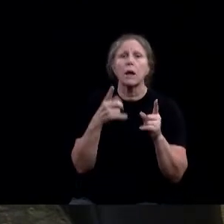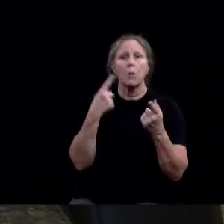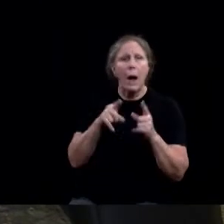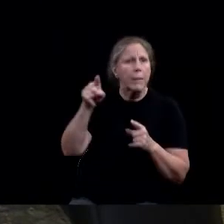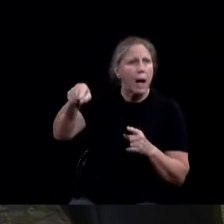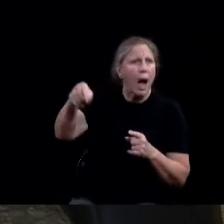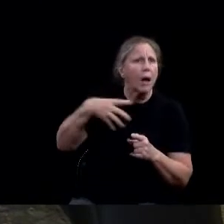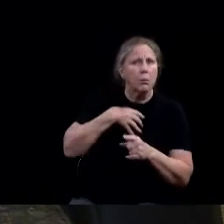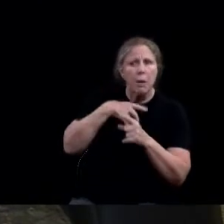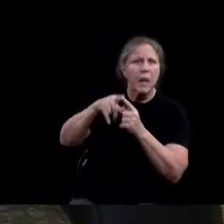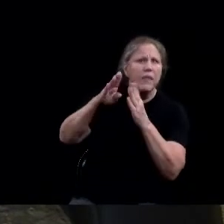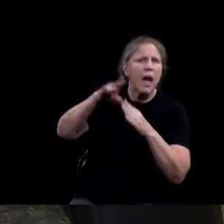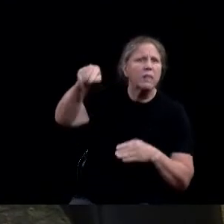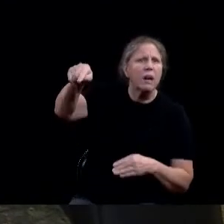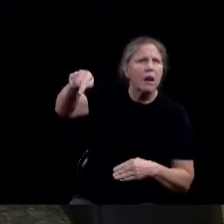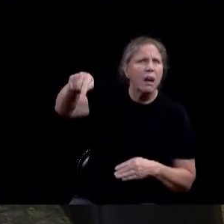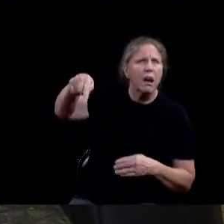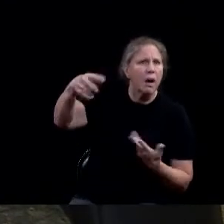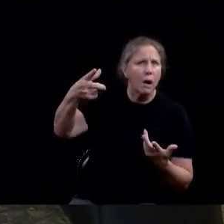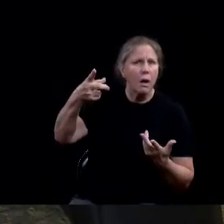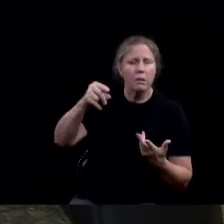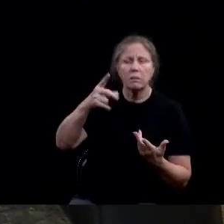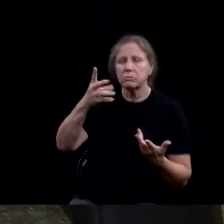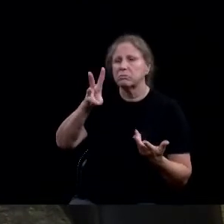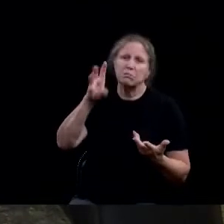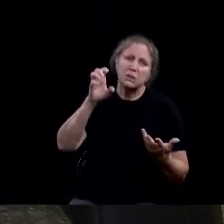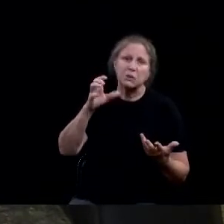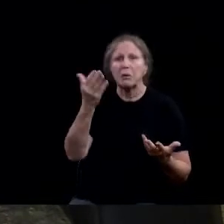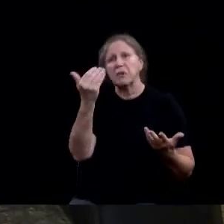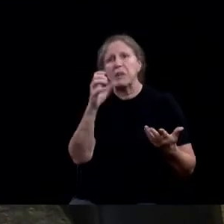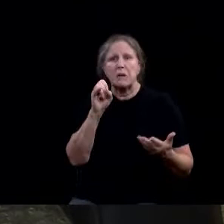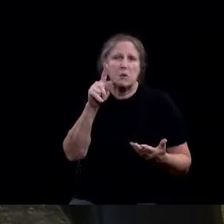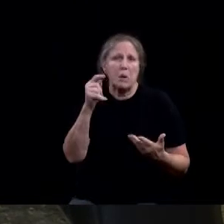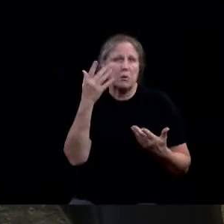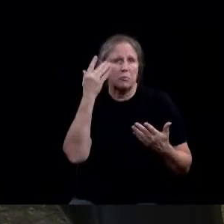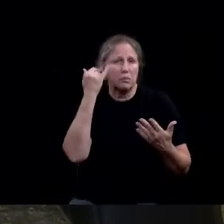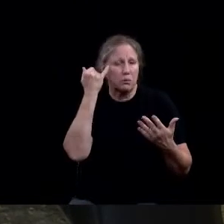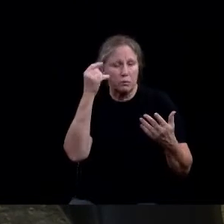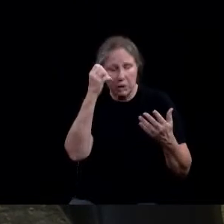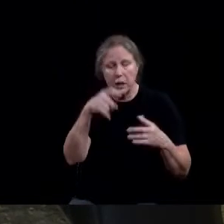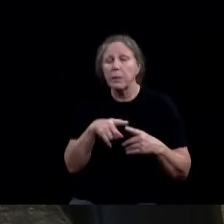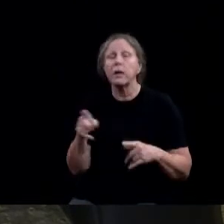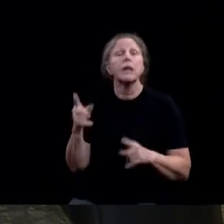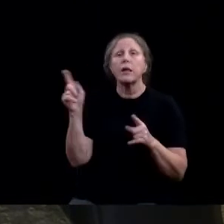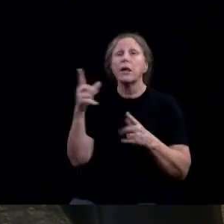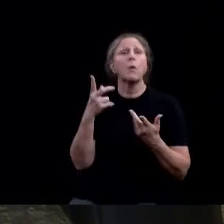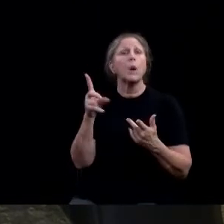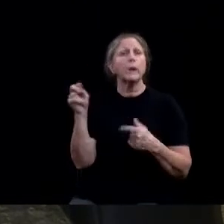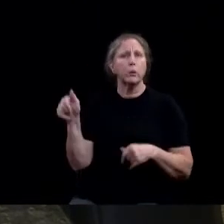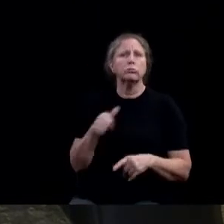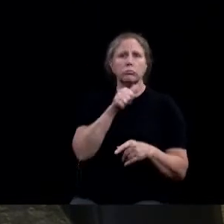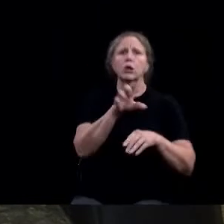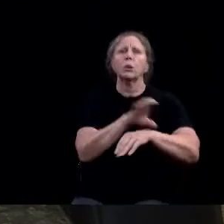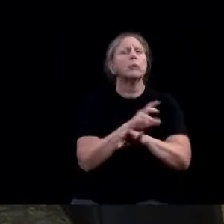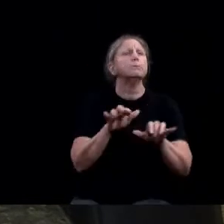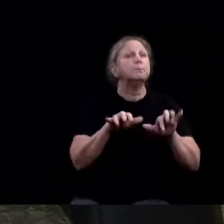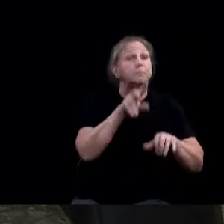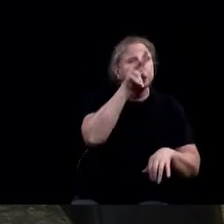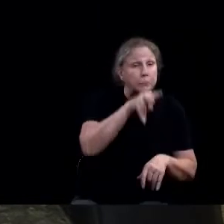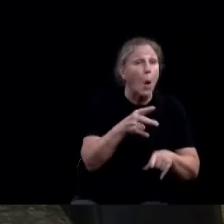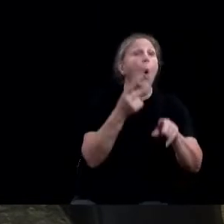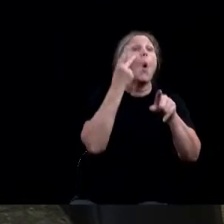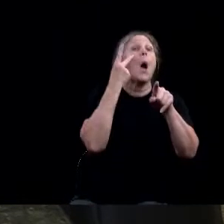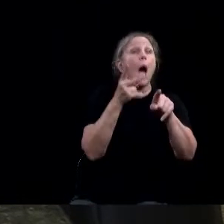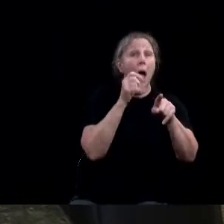600 15th Street. It gives them a tool they can access and see if there was resolution,